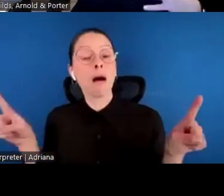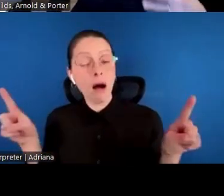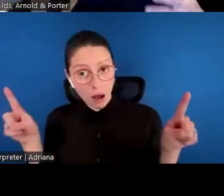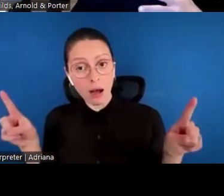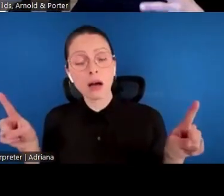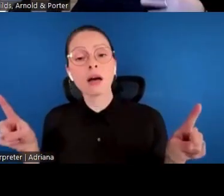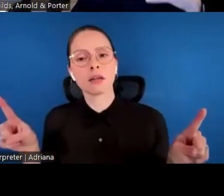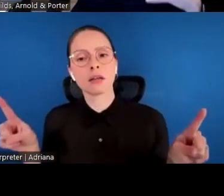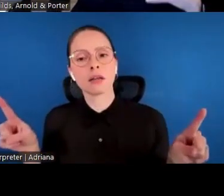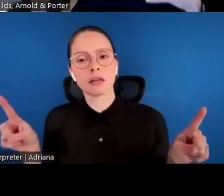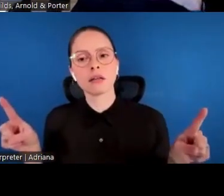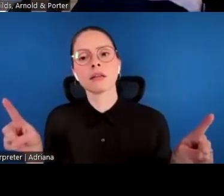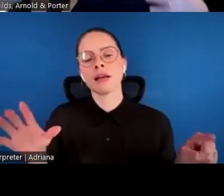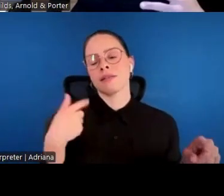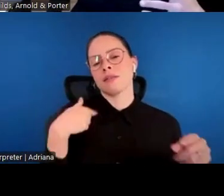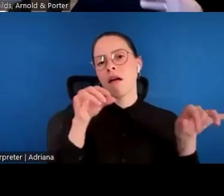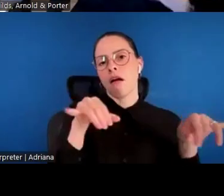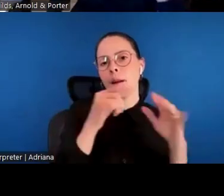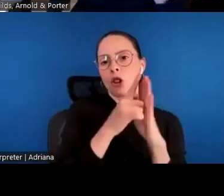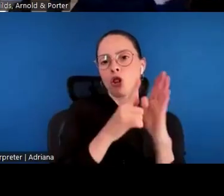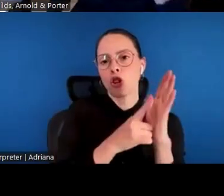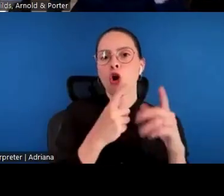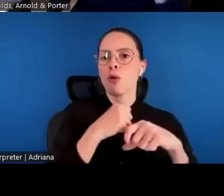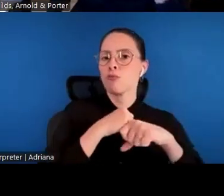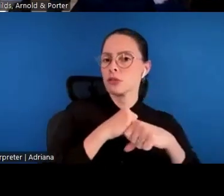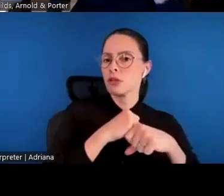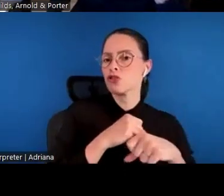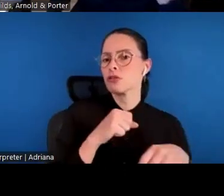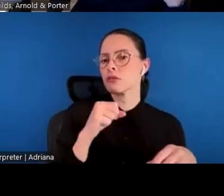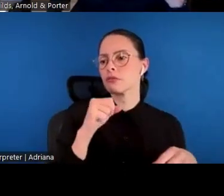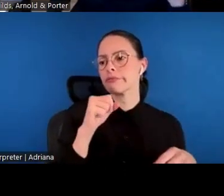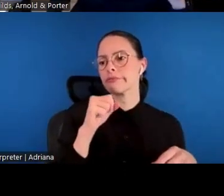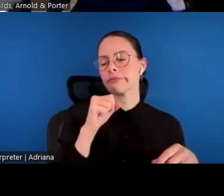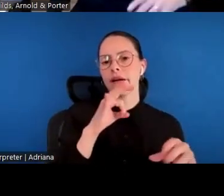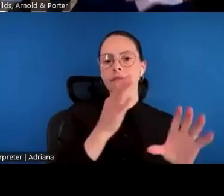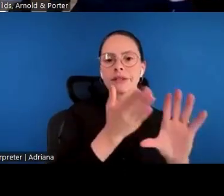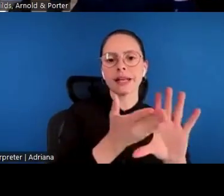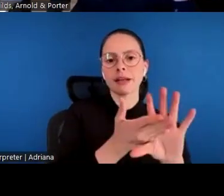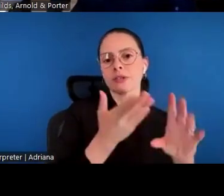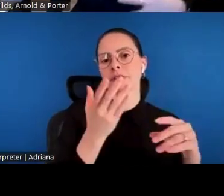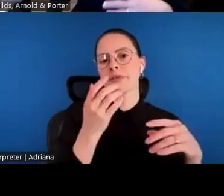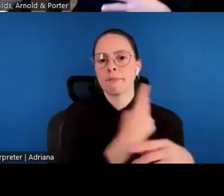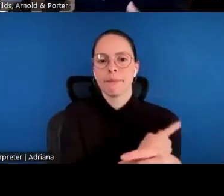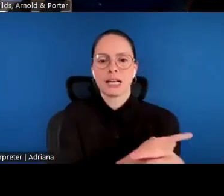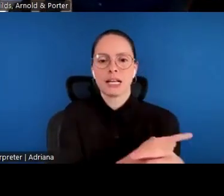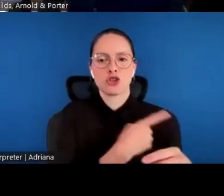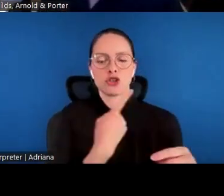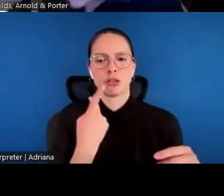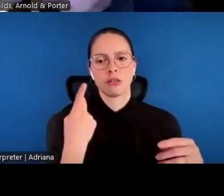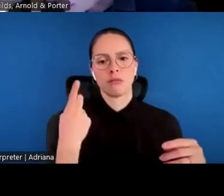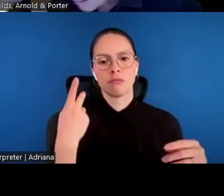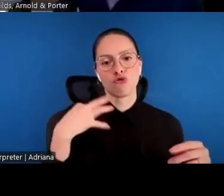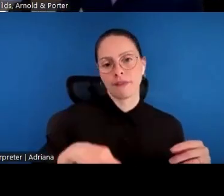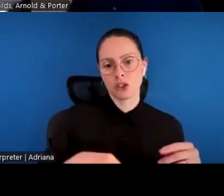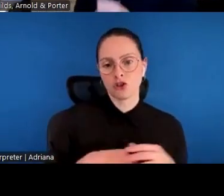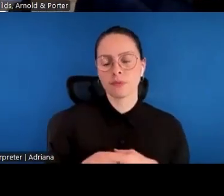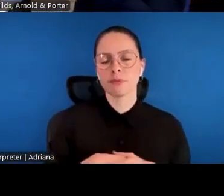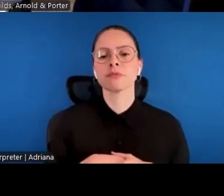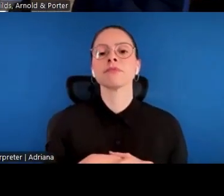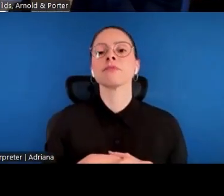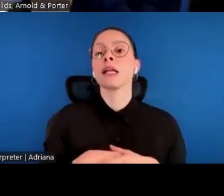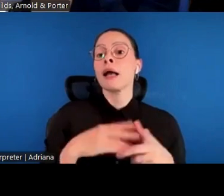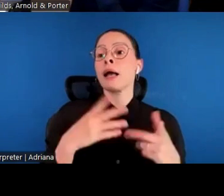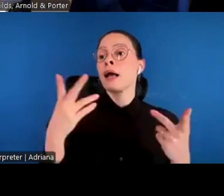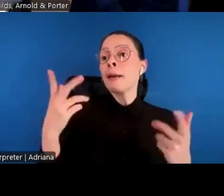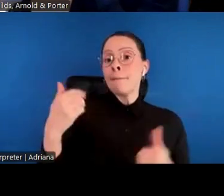recitation of common law, the common law protections of the psychotherapy patient privilege. In the military, military members